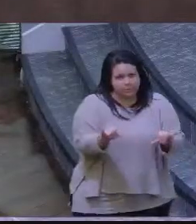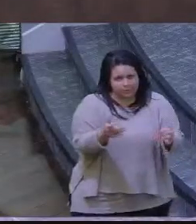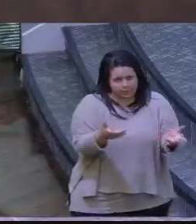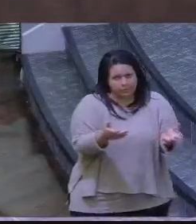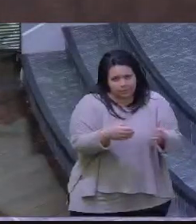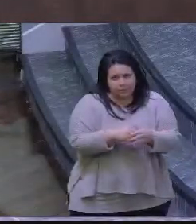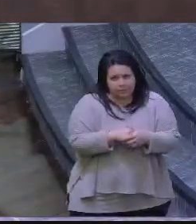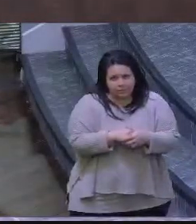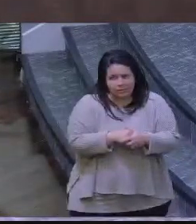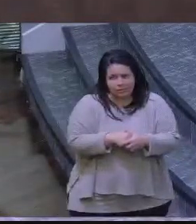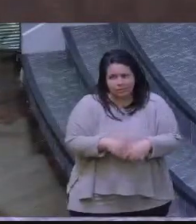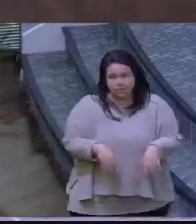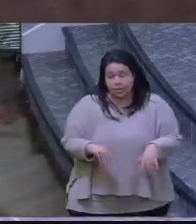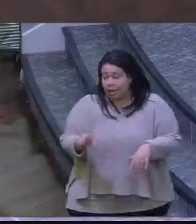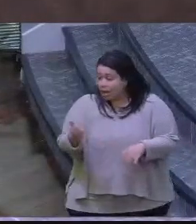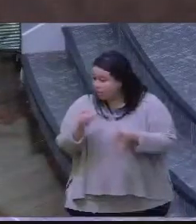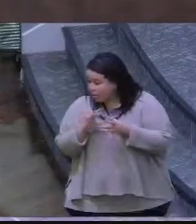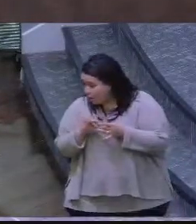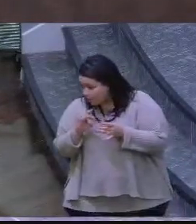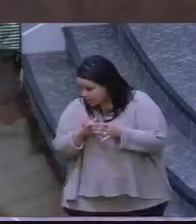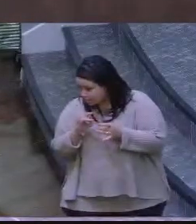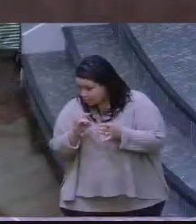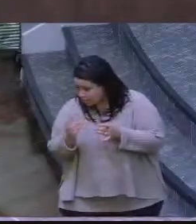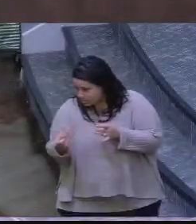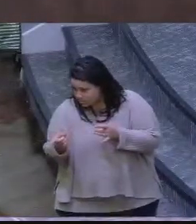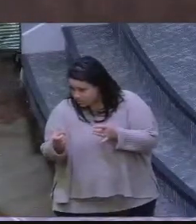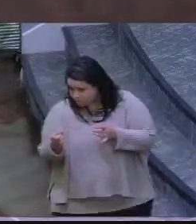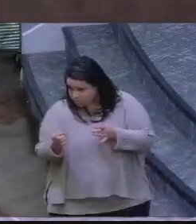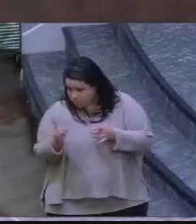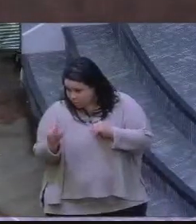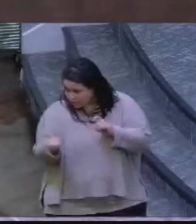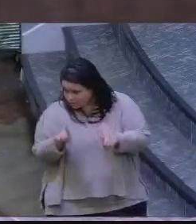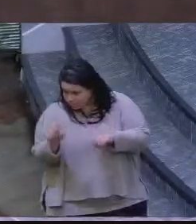Okay, are there any other comments or questions?